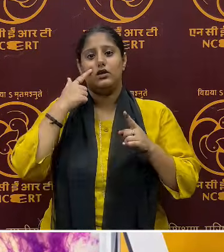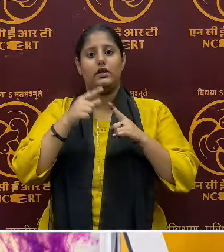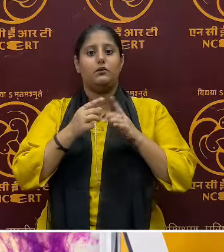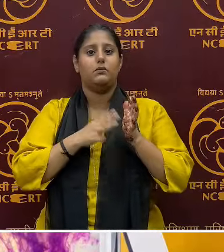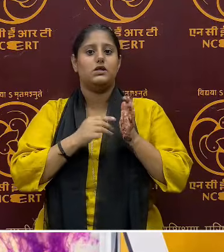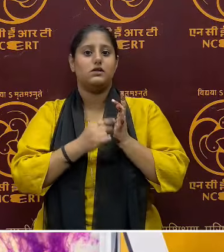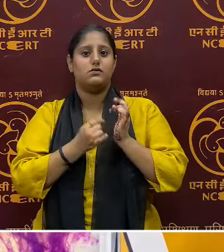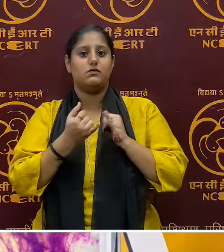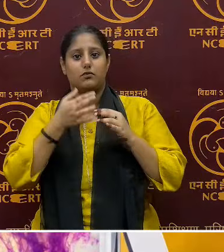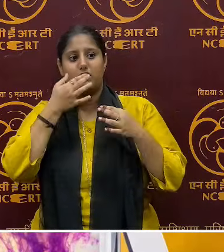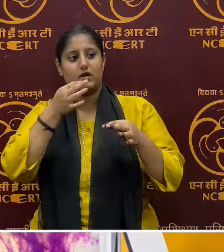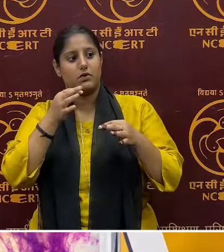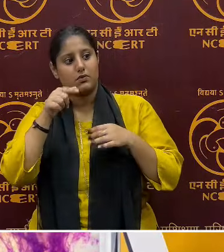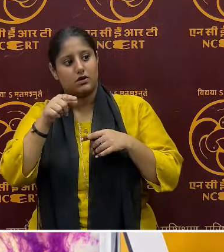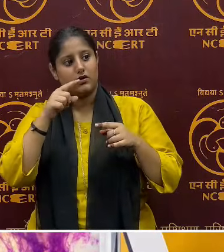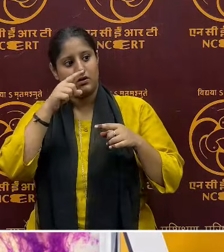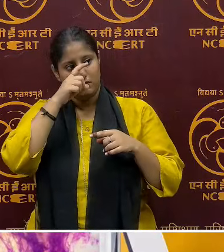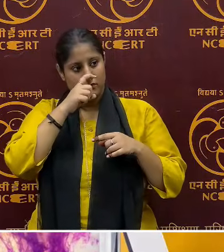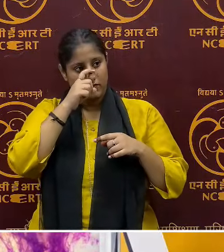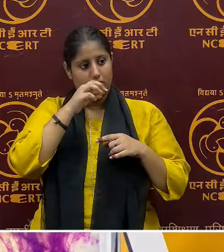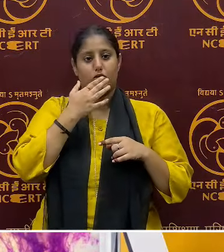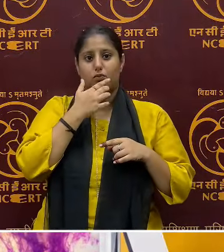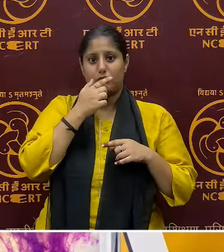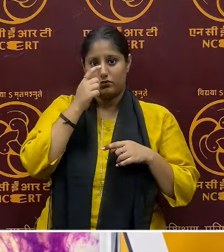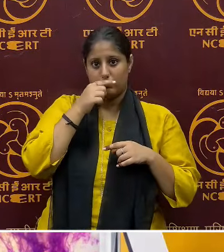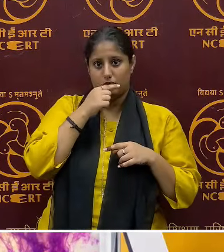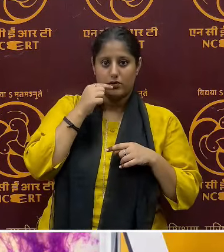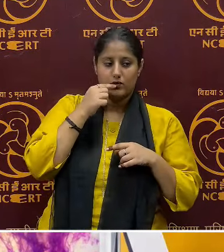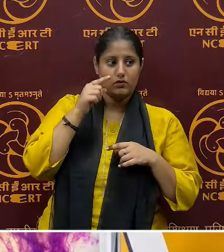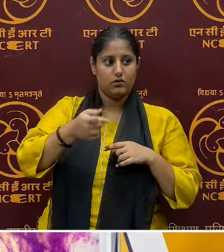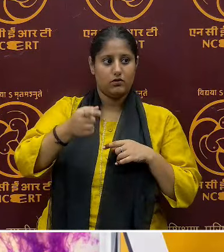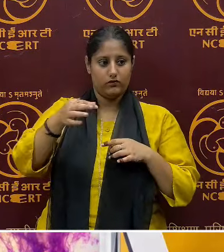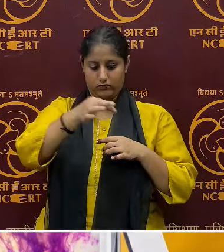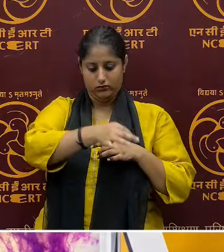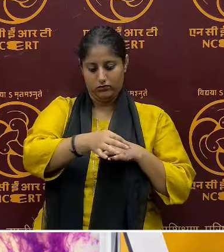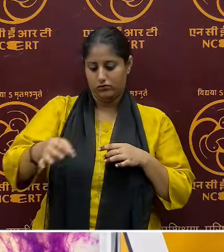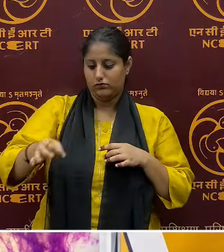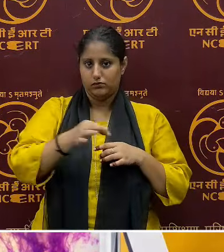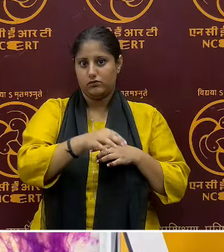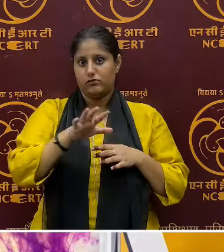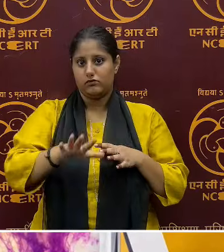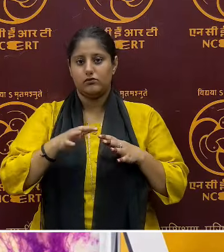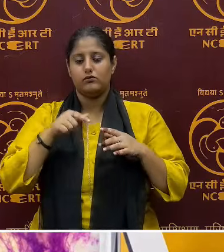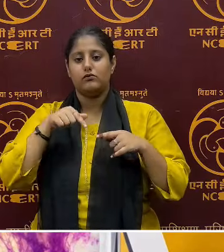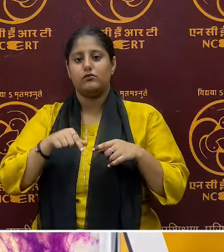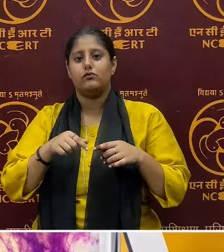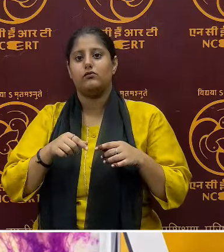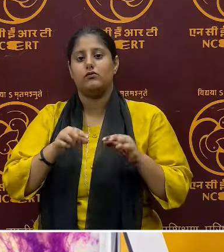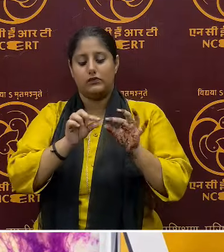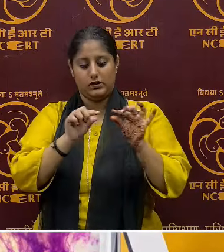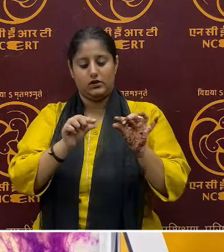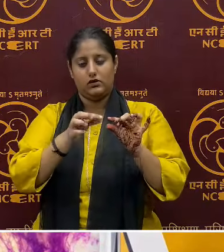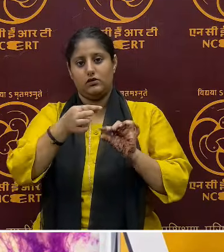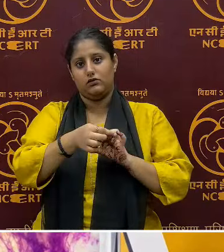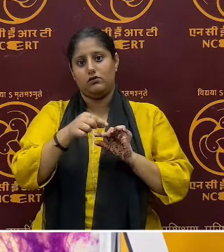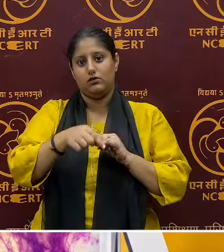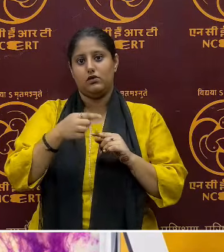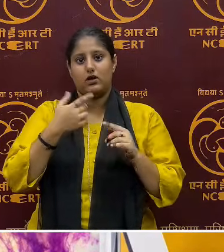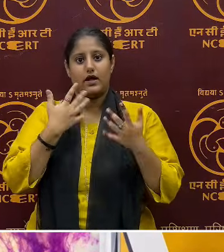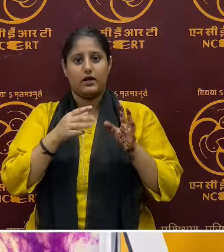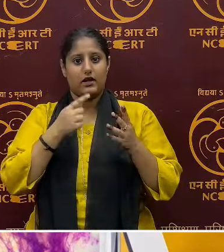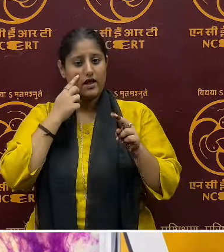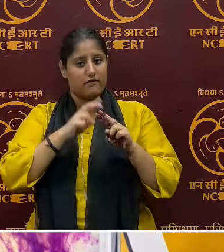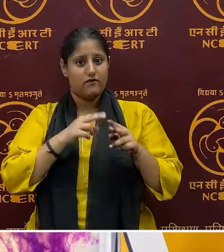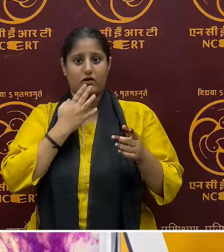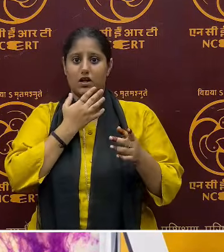blue and red, towards this watch glass, and we can see that here red litmus paper does not show any